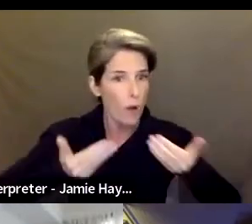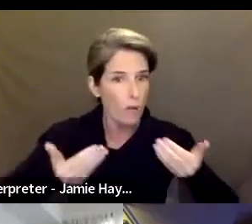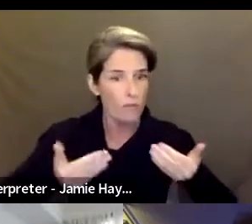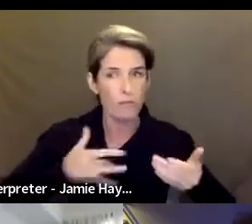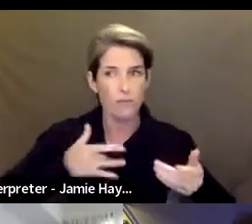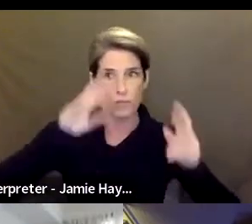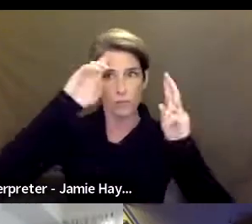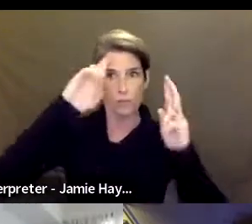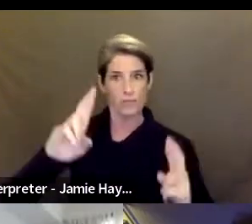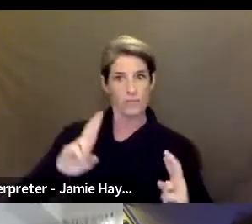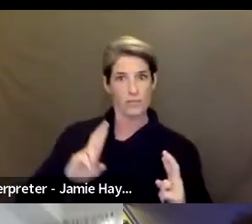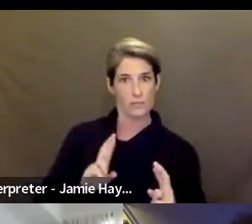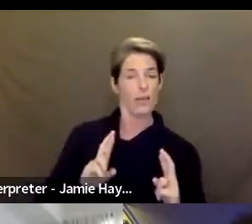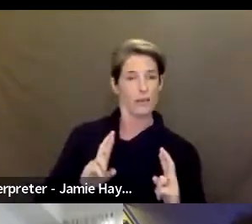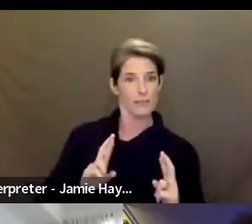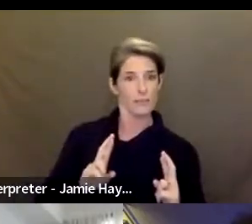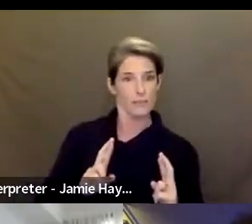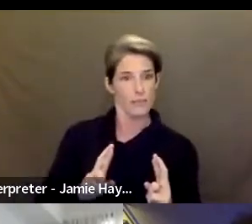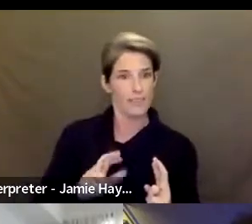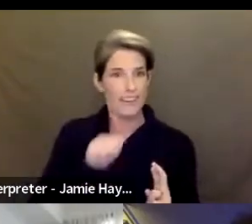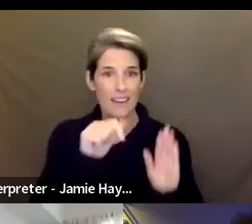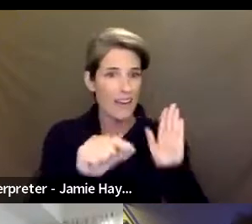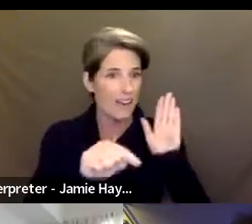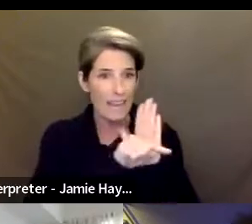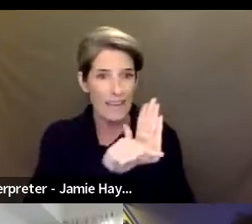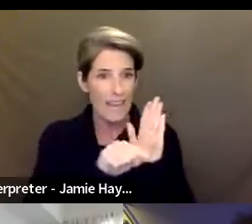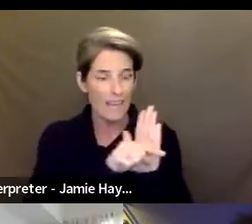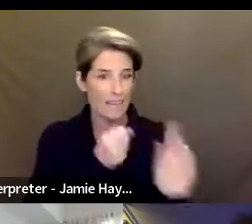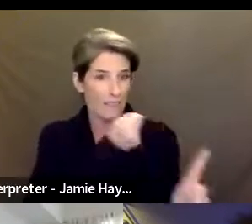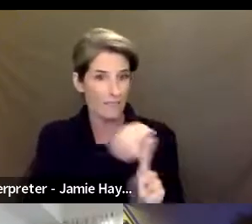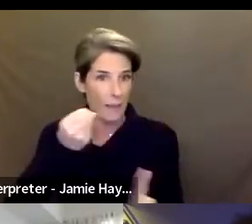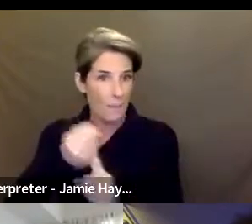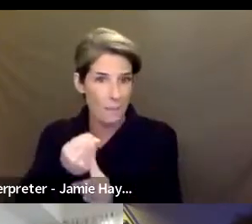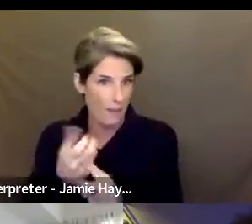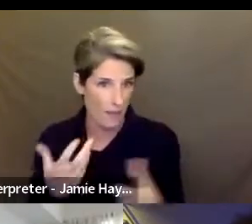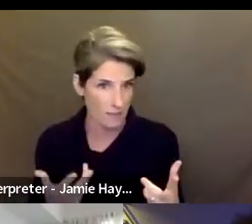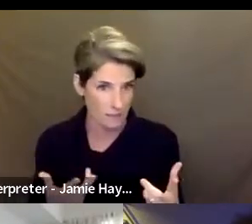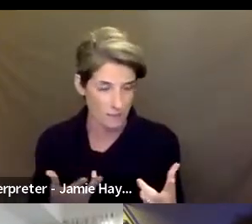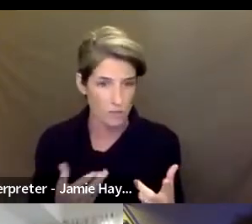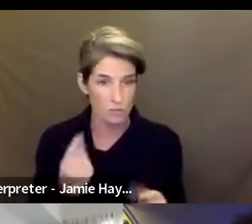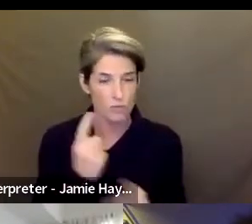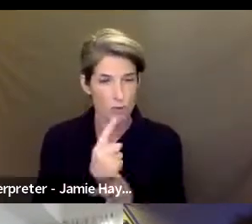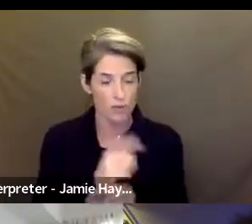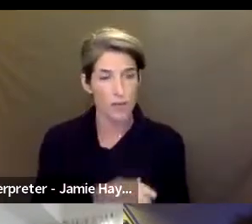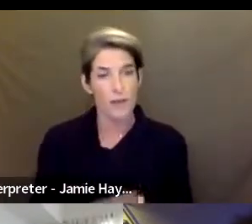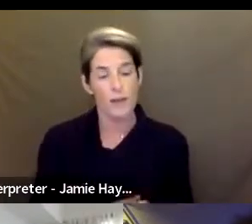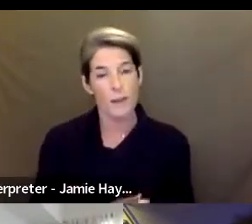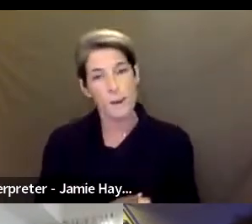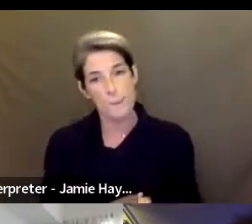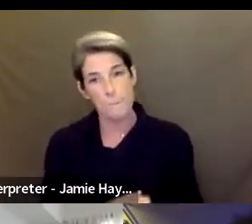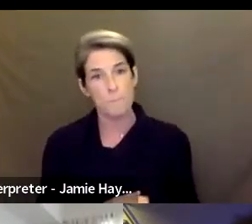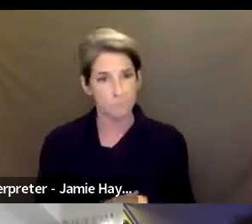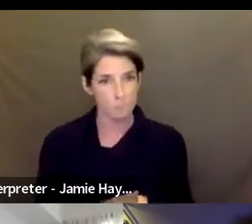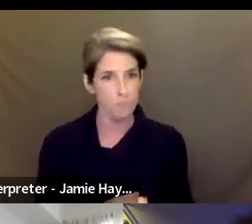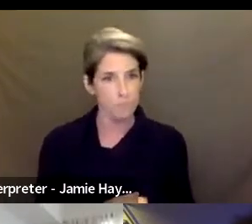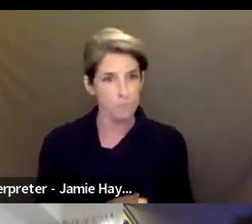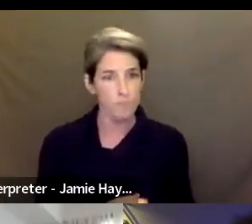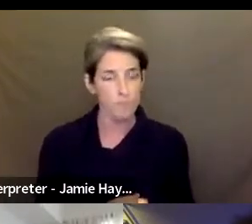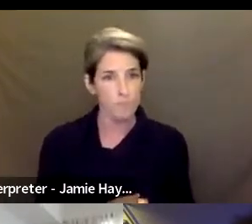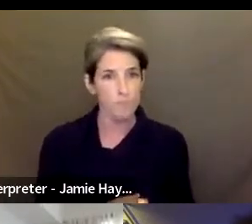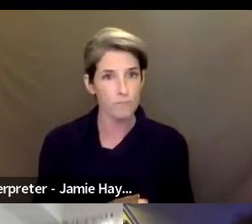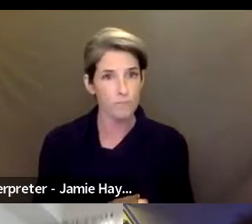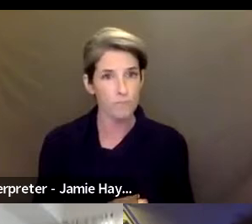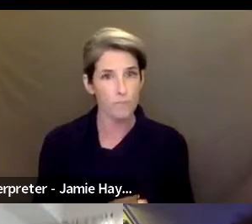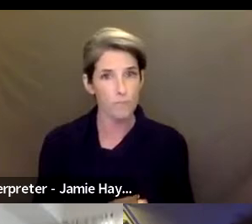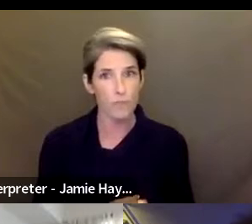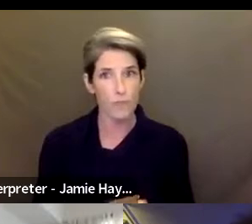any possible negative consequences on whatever audition they're going to. And family, we say